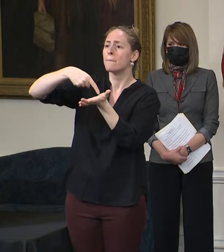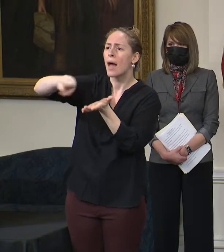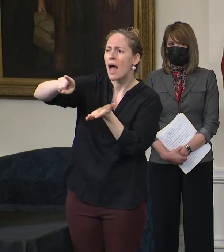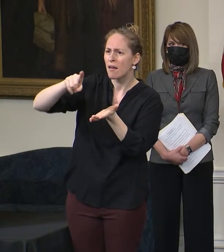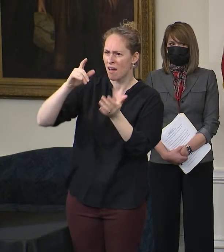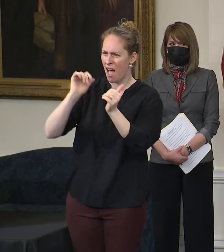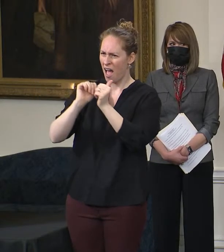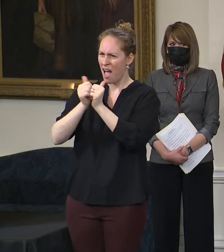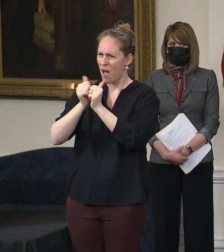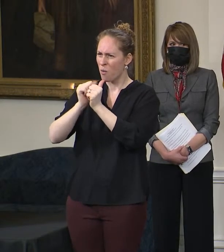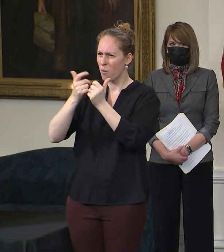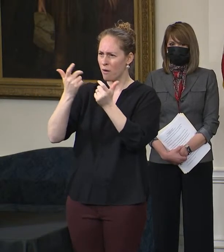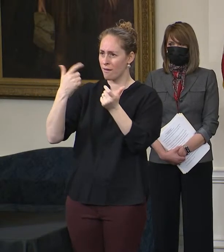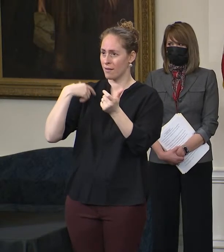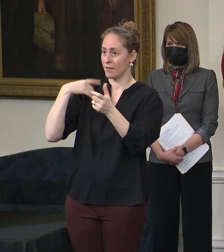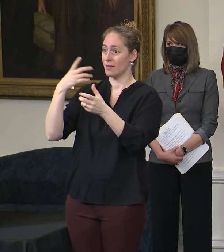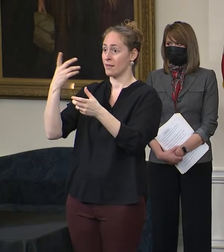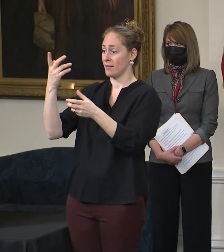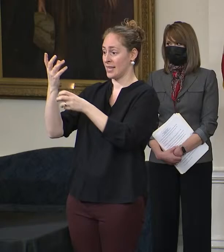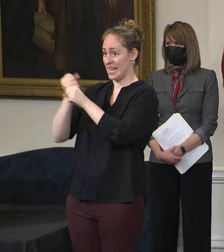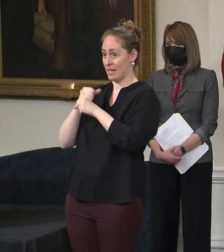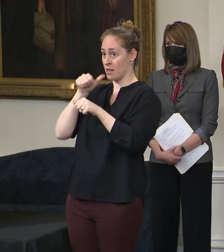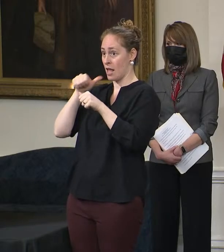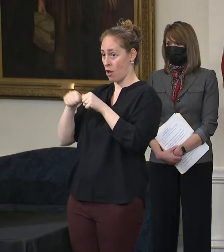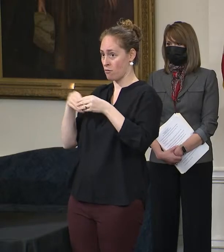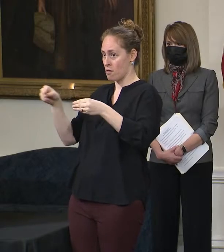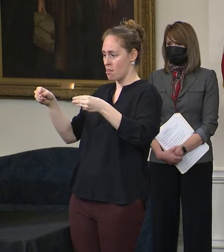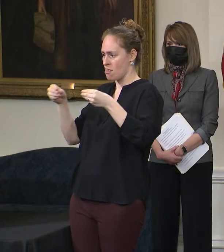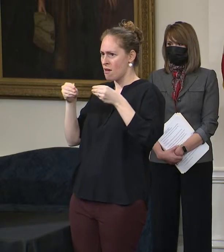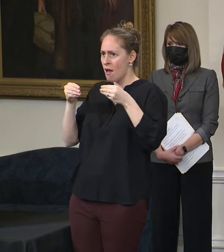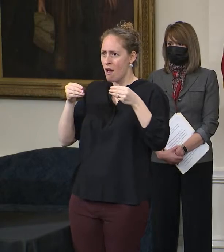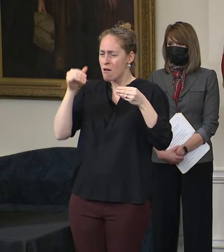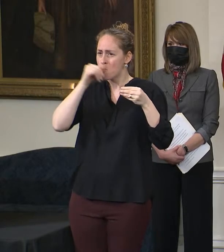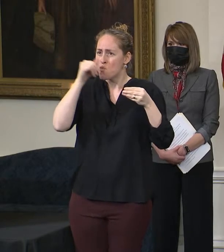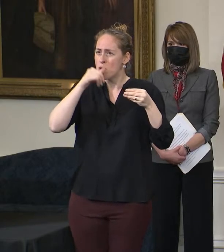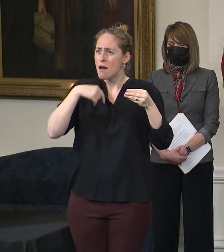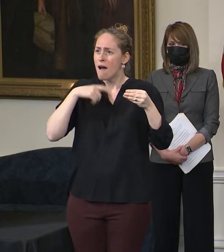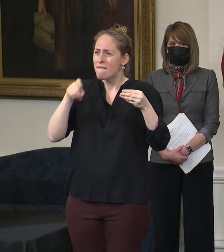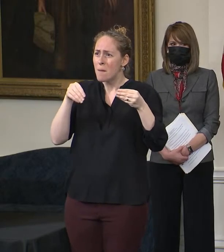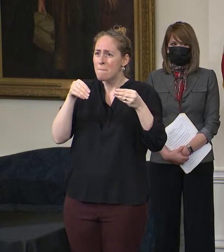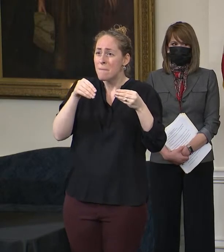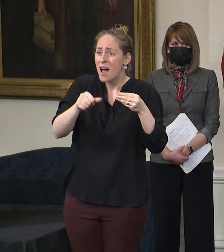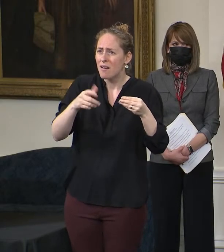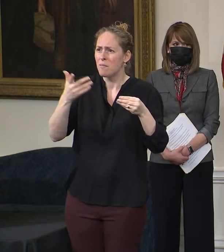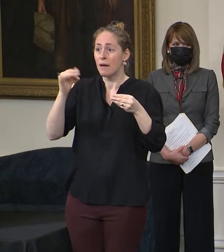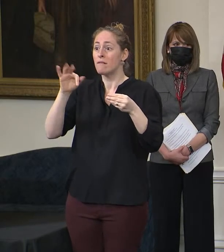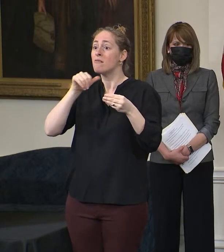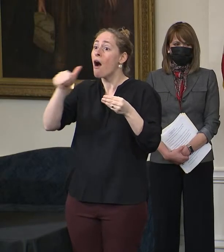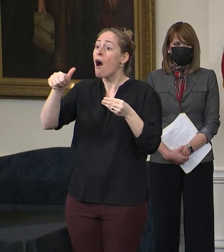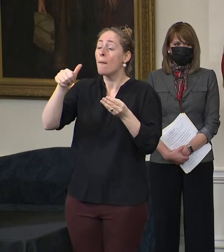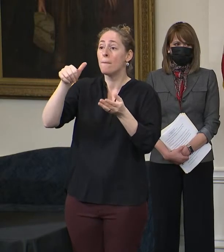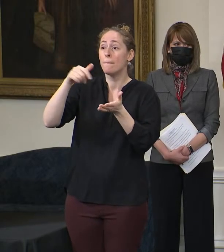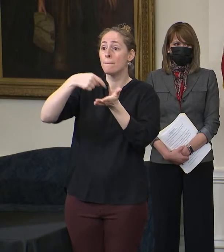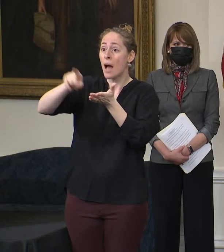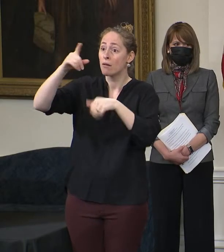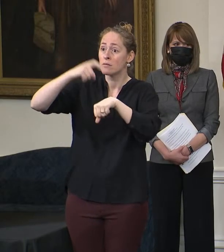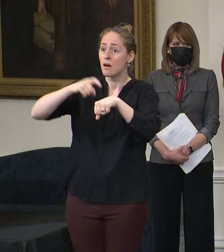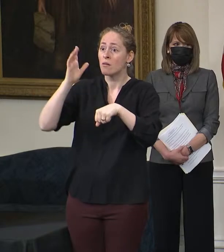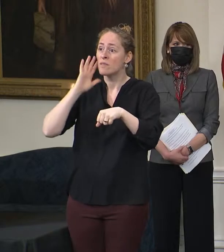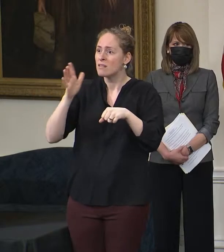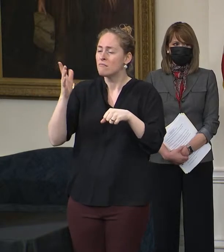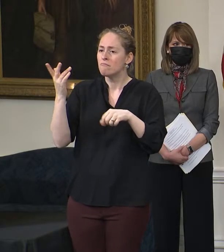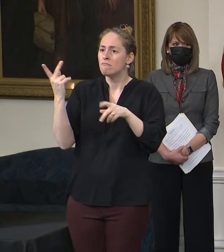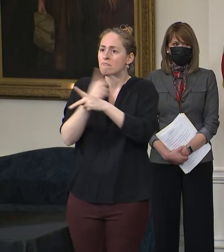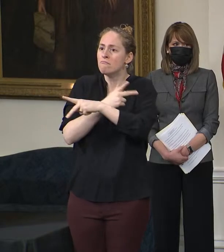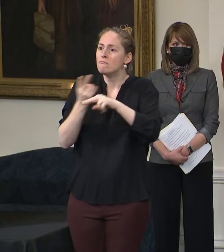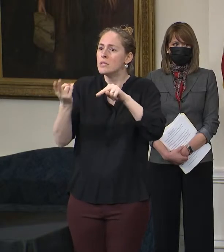turn that around, given that they're facing extremely high penalties if they don't make those payments within 30 days? Well, that's a question